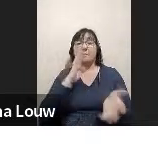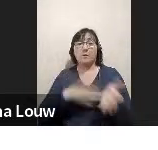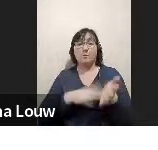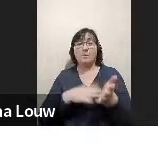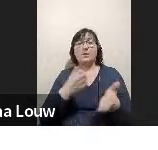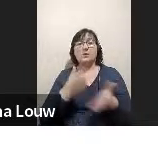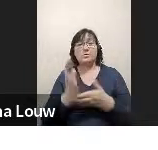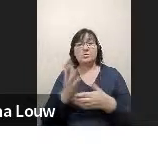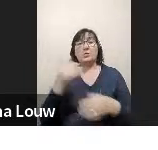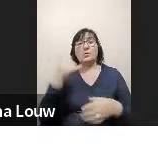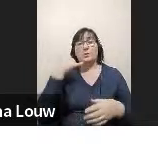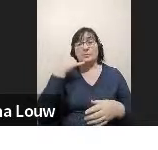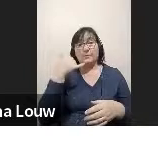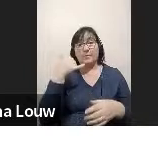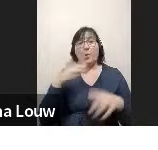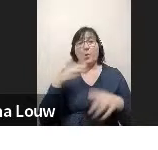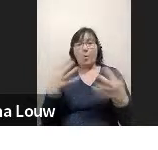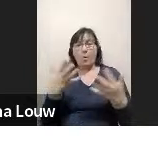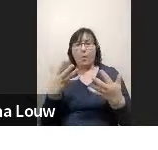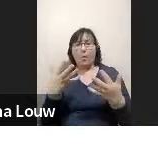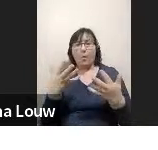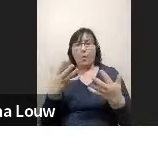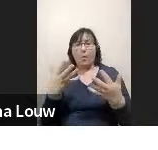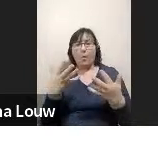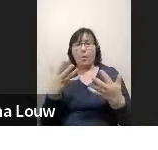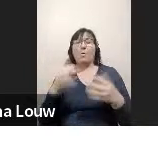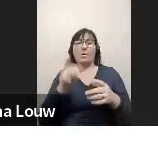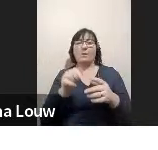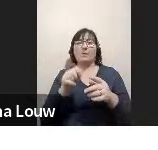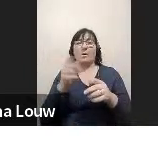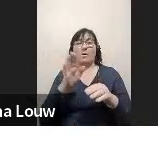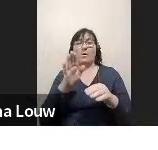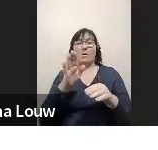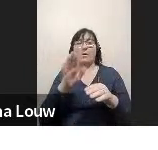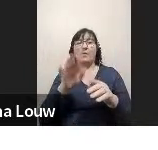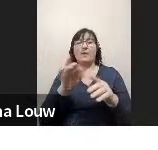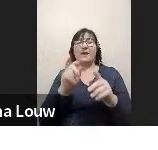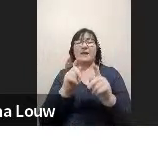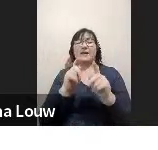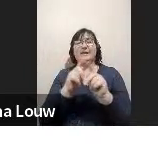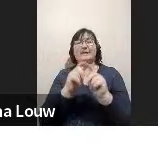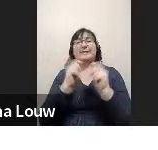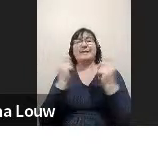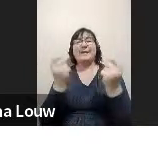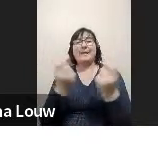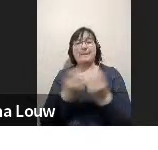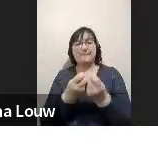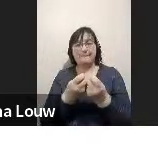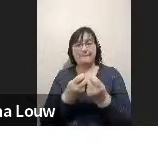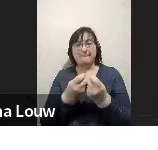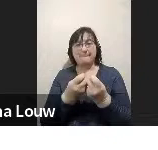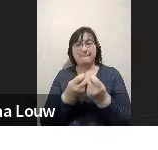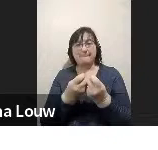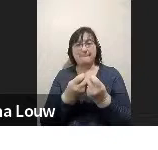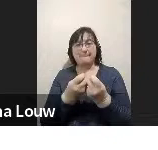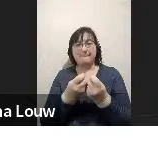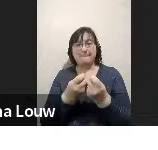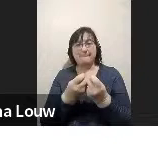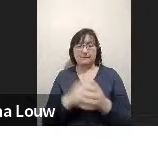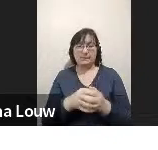that will be a video appointment. But remember, if you are booking the appointment on behalf of your taxpayer,